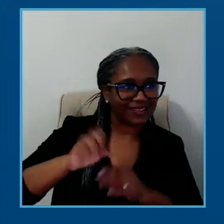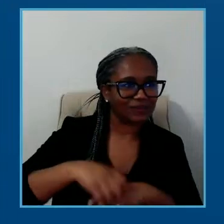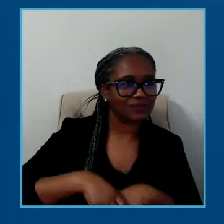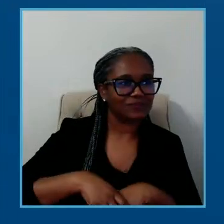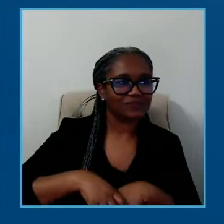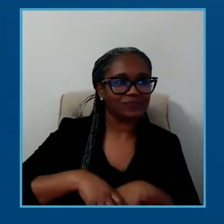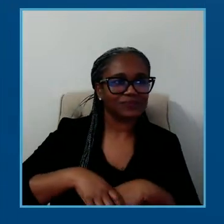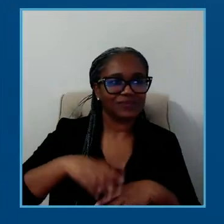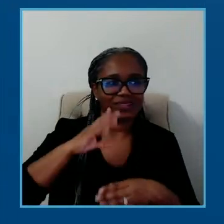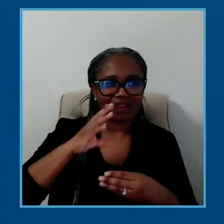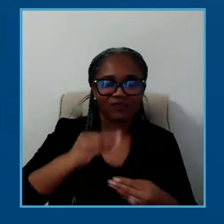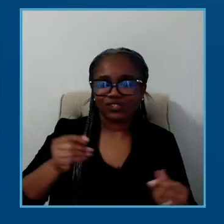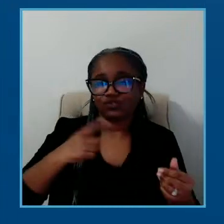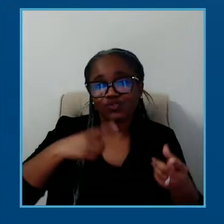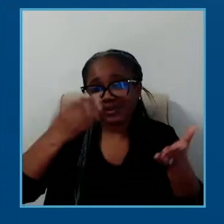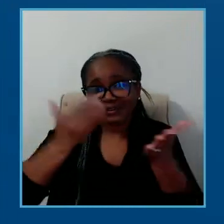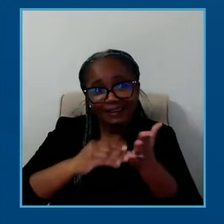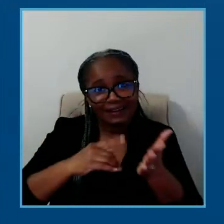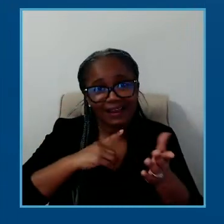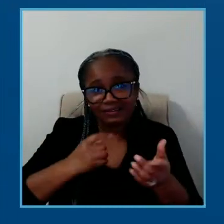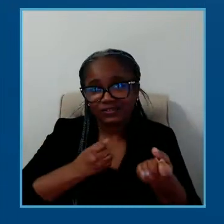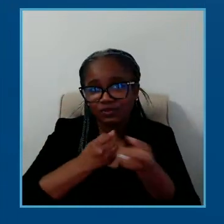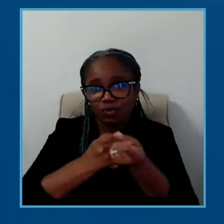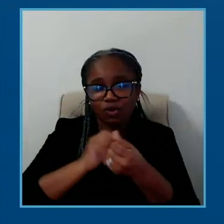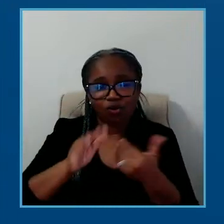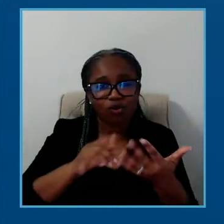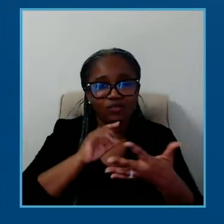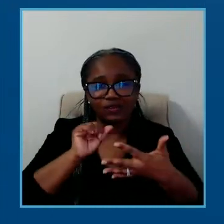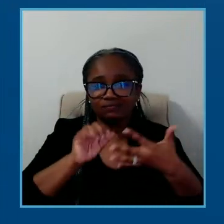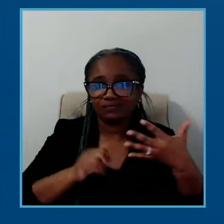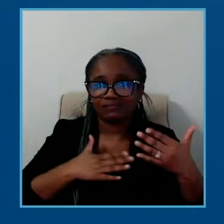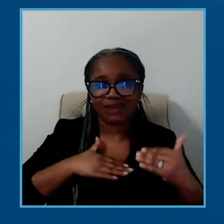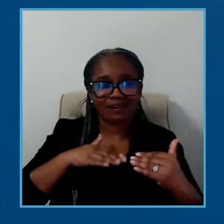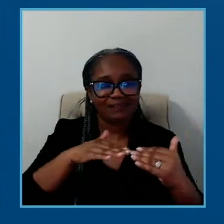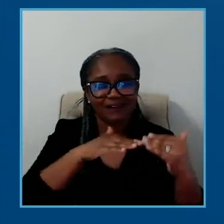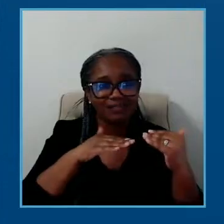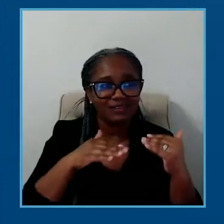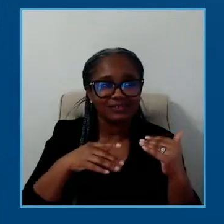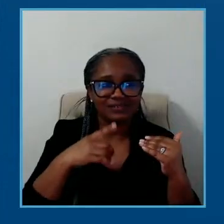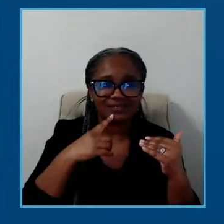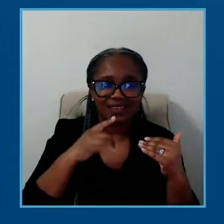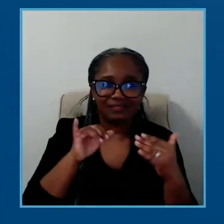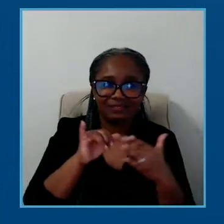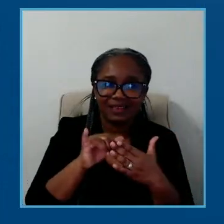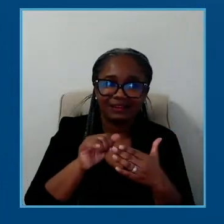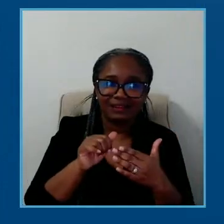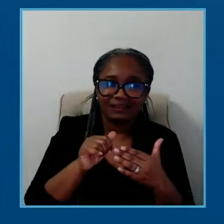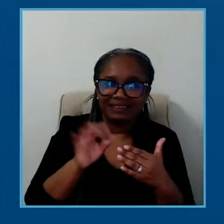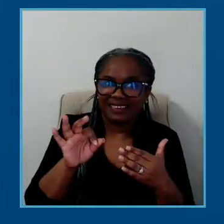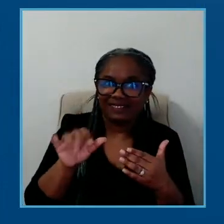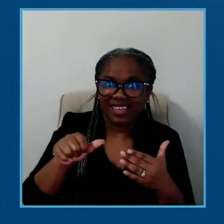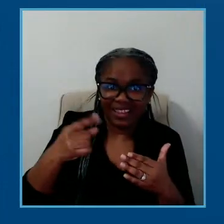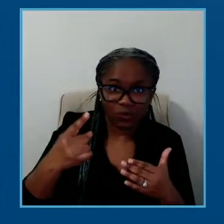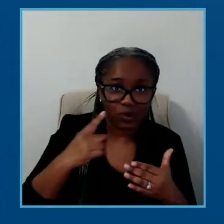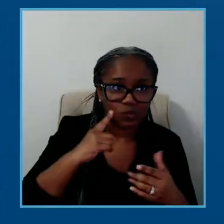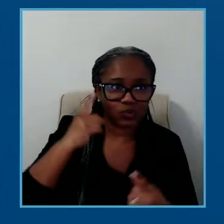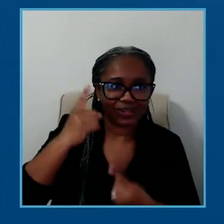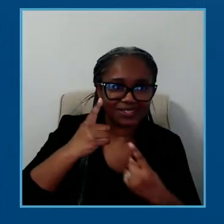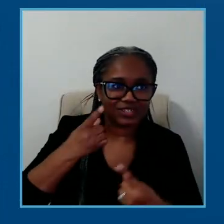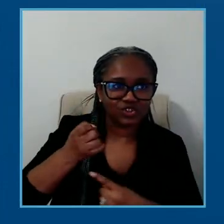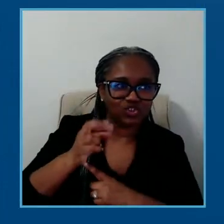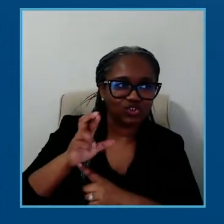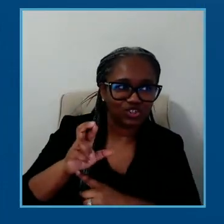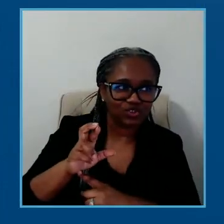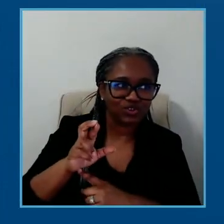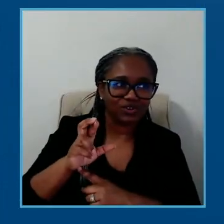already of the chair having appointed a female to the head of the State Association Democratic Party chairs, I